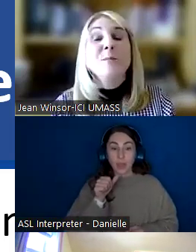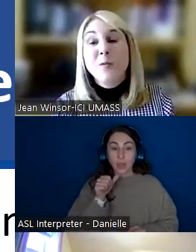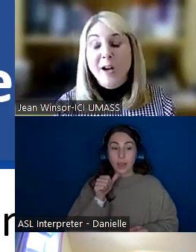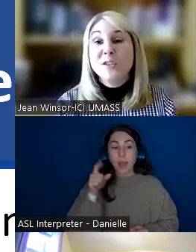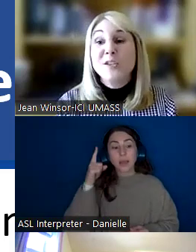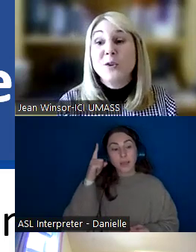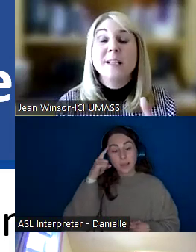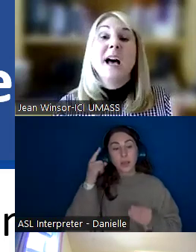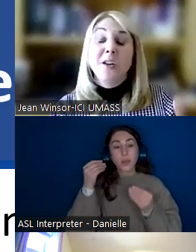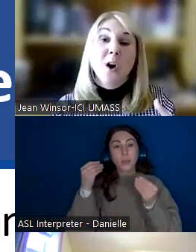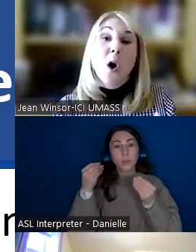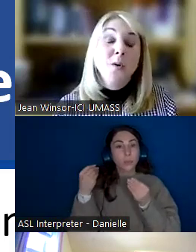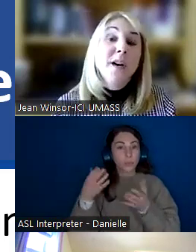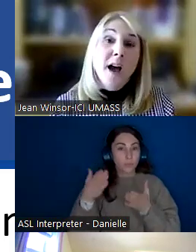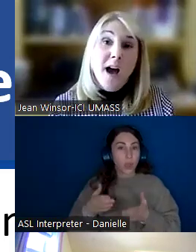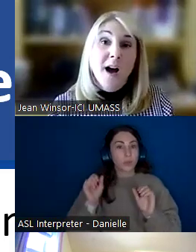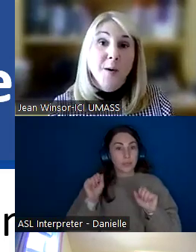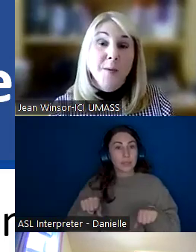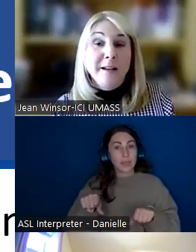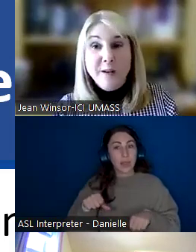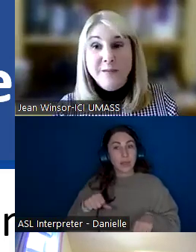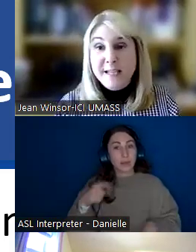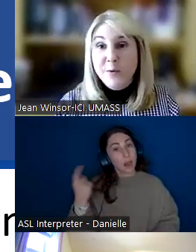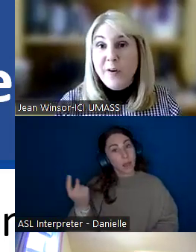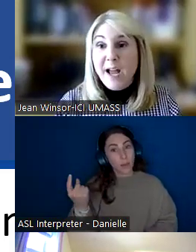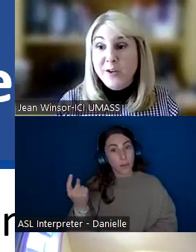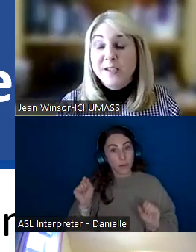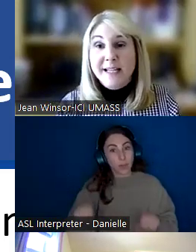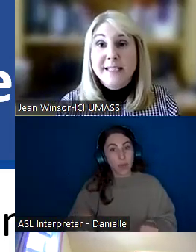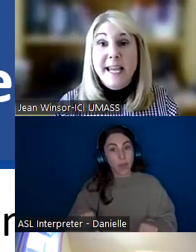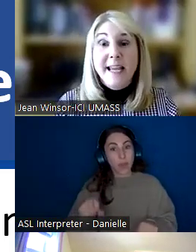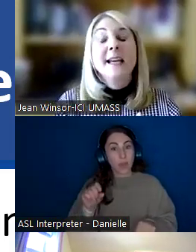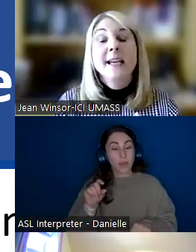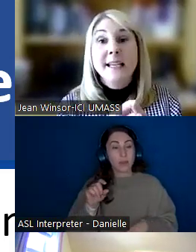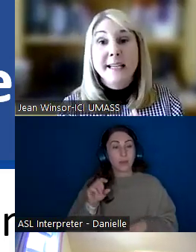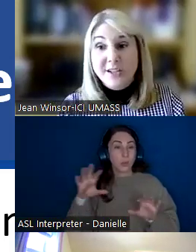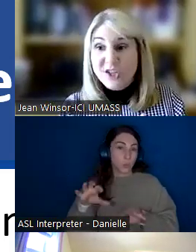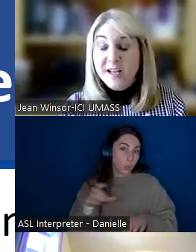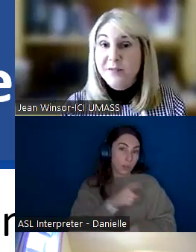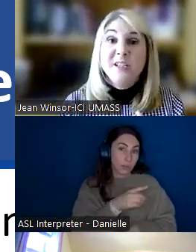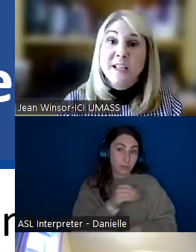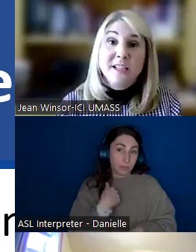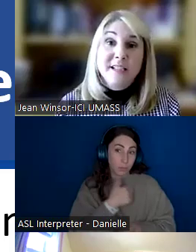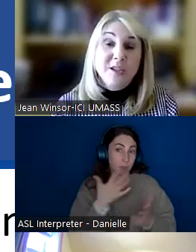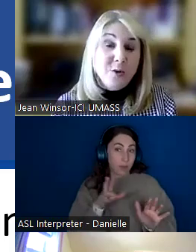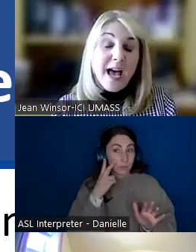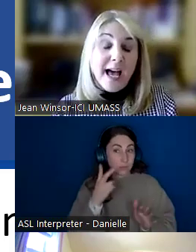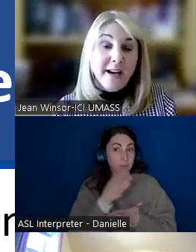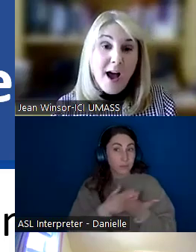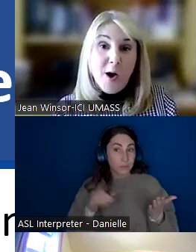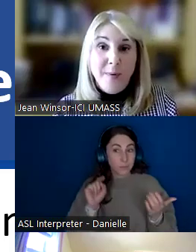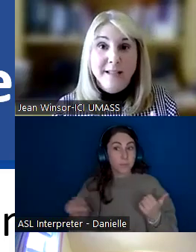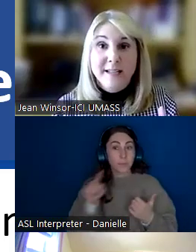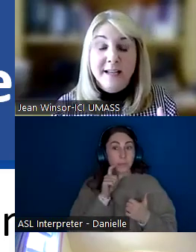I think providers can do this on their own. And we've seen providers that take the initiative to do